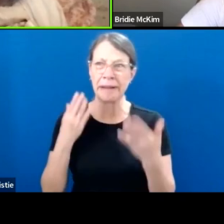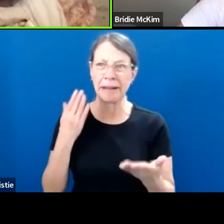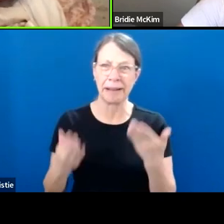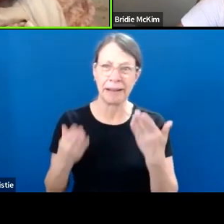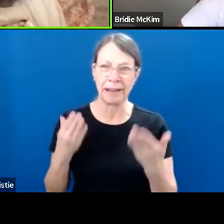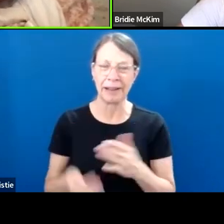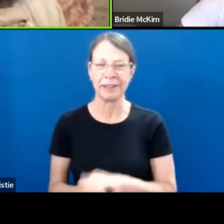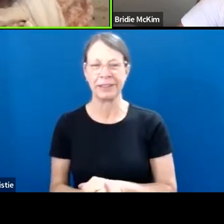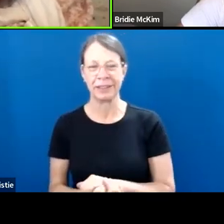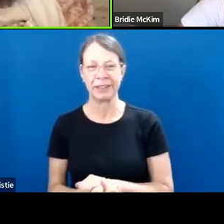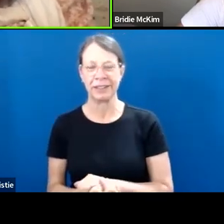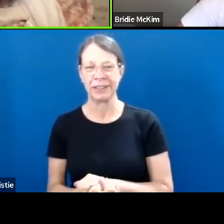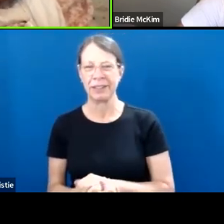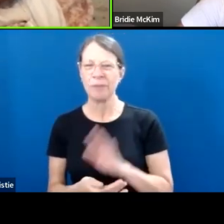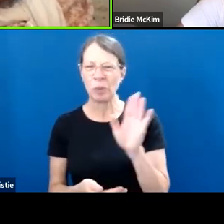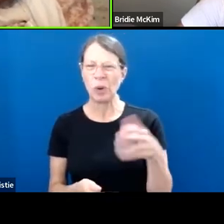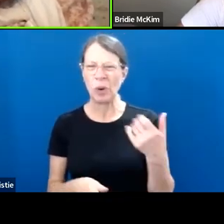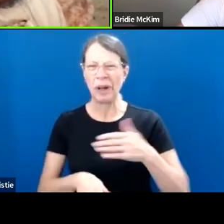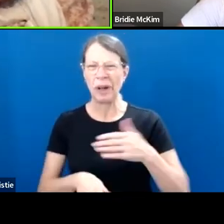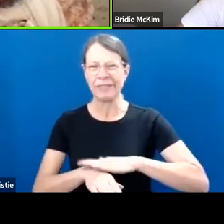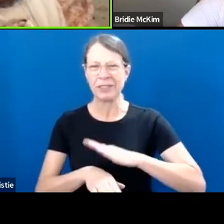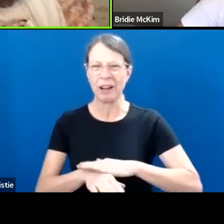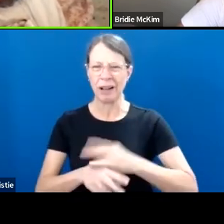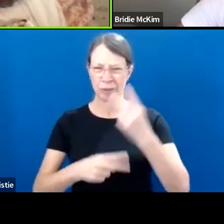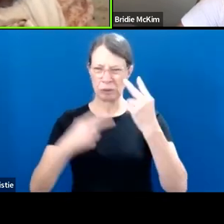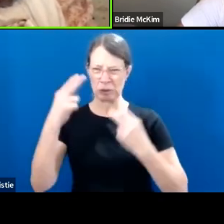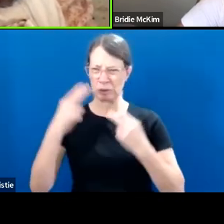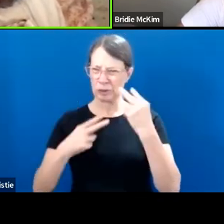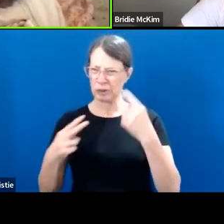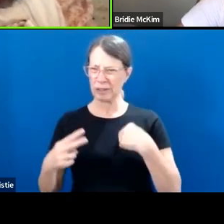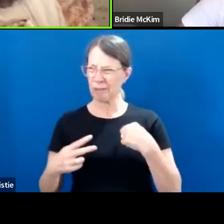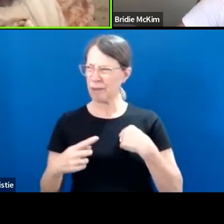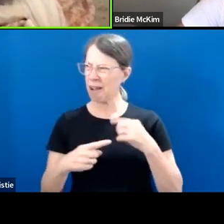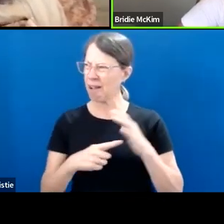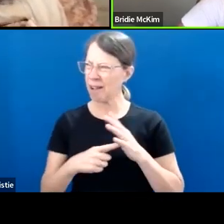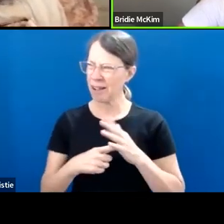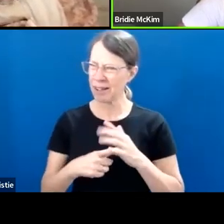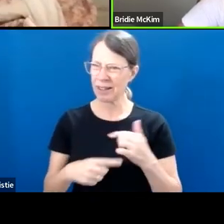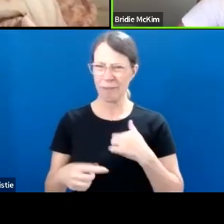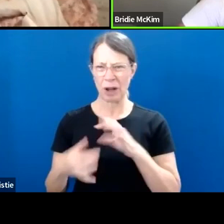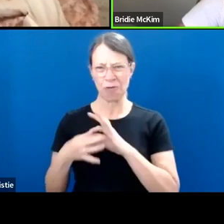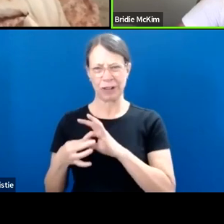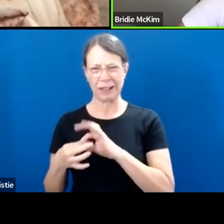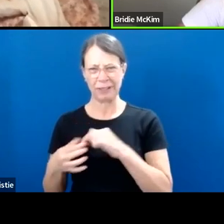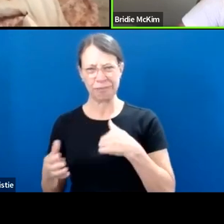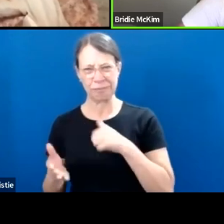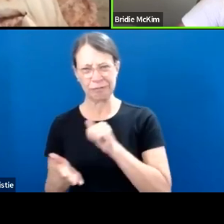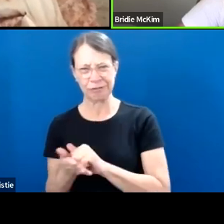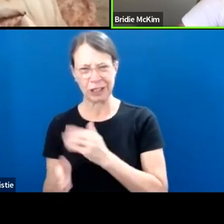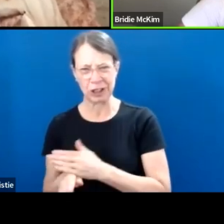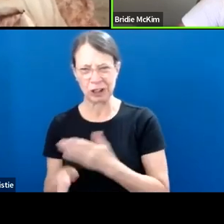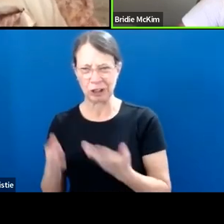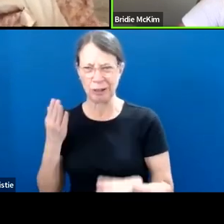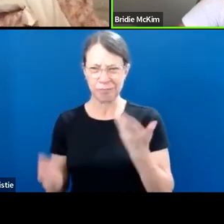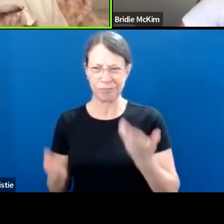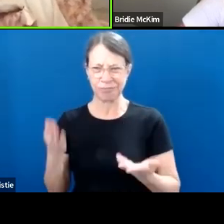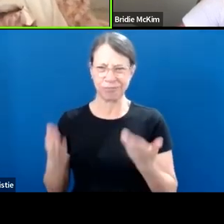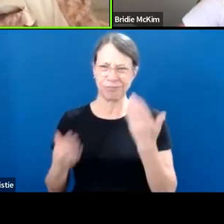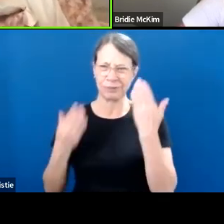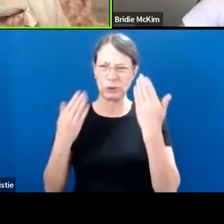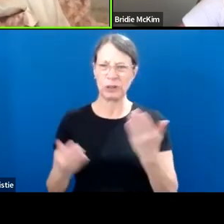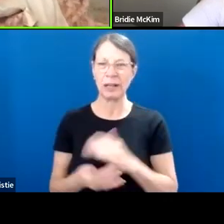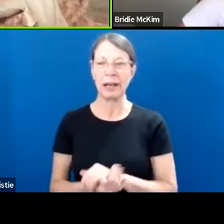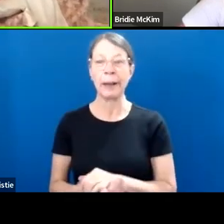we question our relevance and things like that. Yeah. But I think in